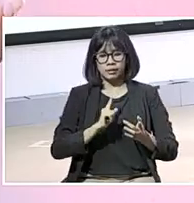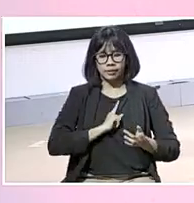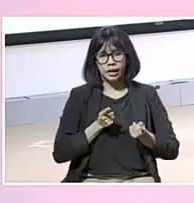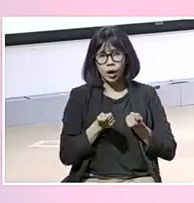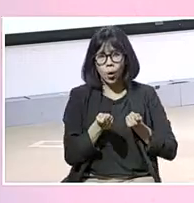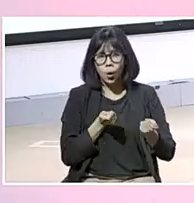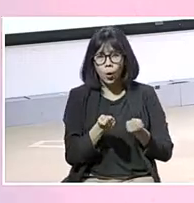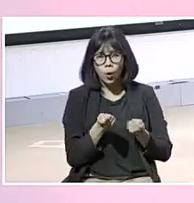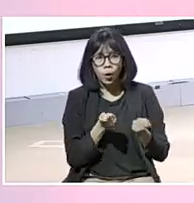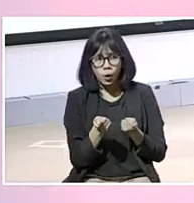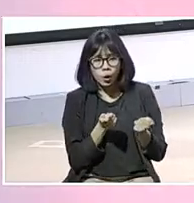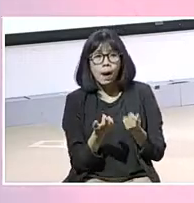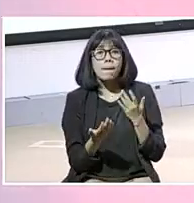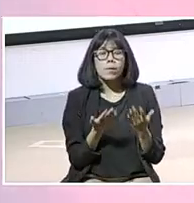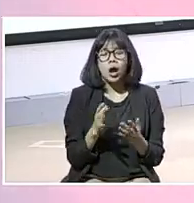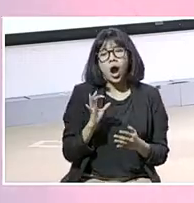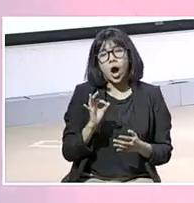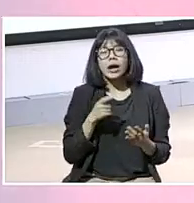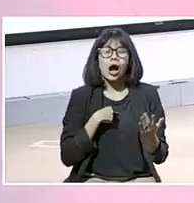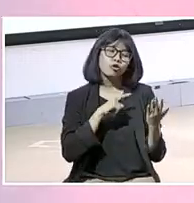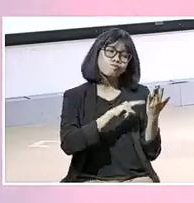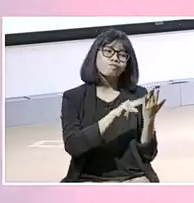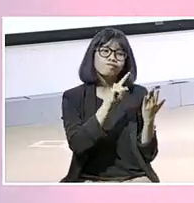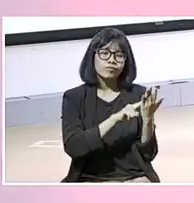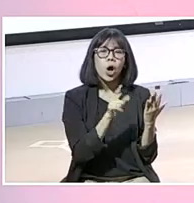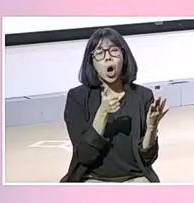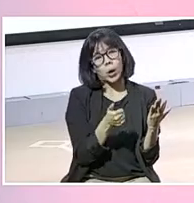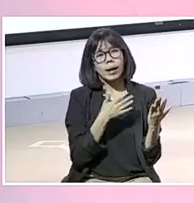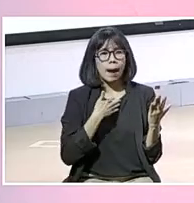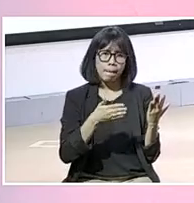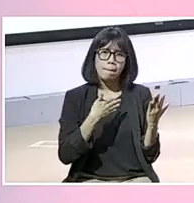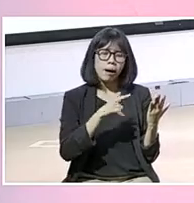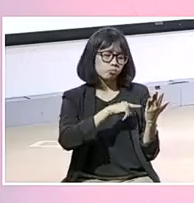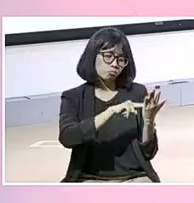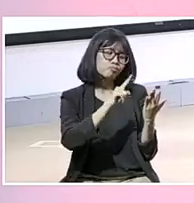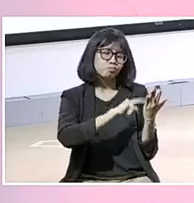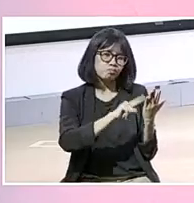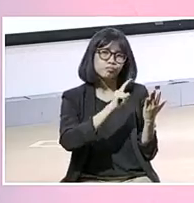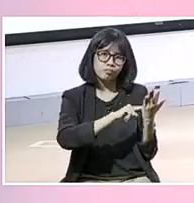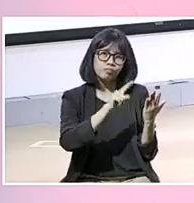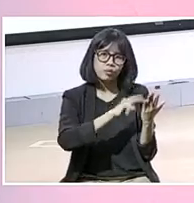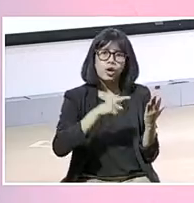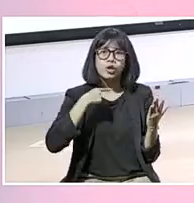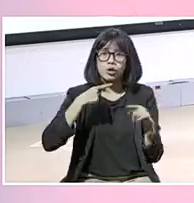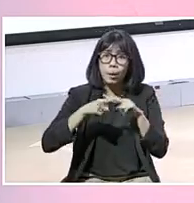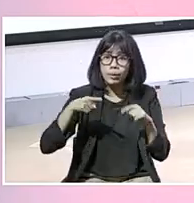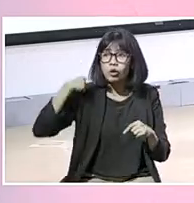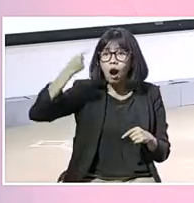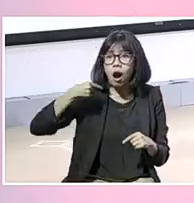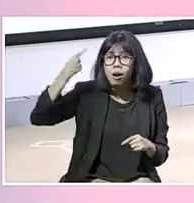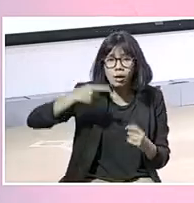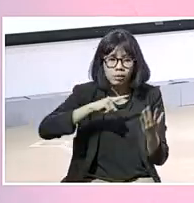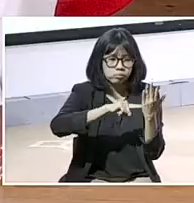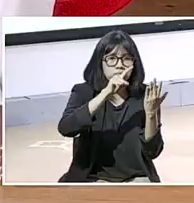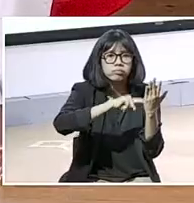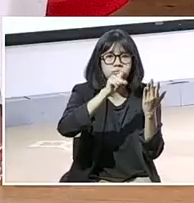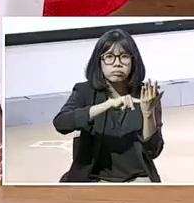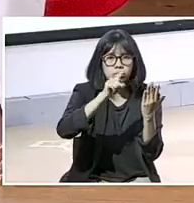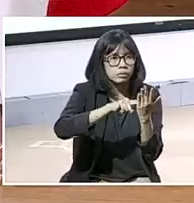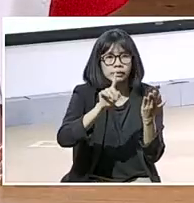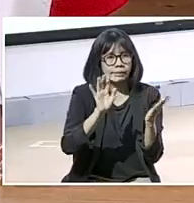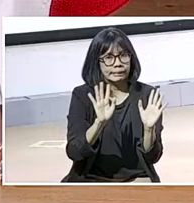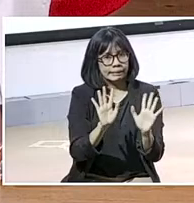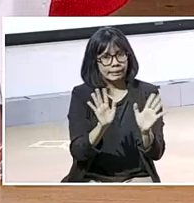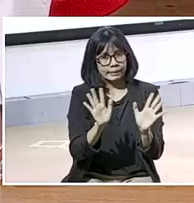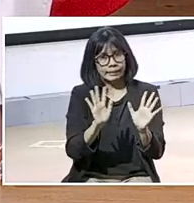have slip ups. It's sometimes like, okay, I'm scrolling, but I'm like, I can't let that be every day of my life. Yeah,